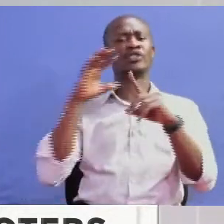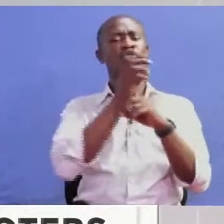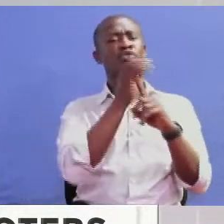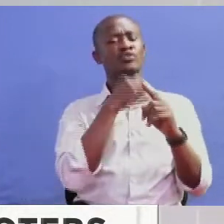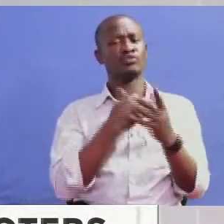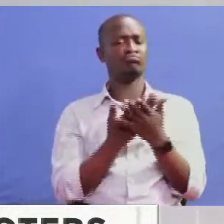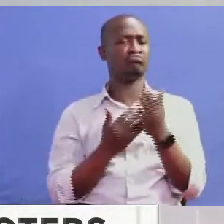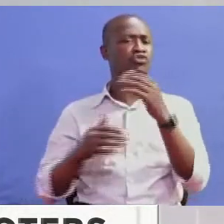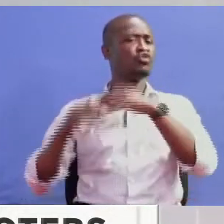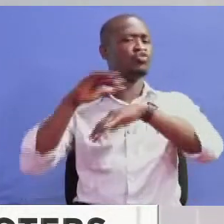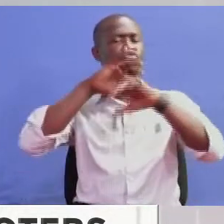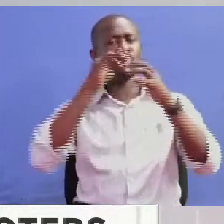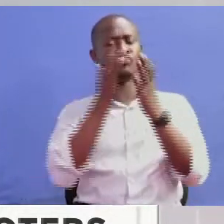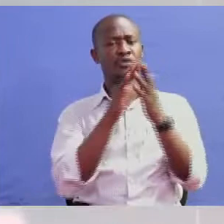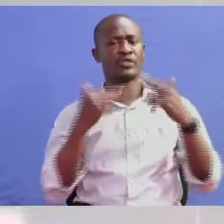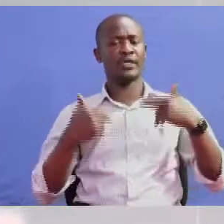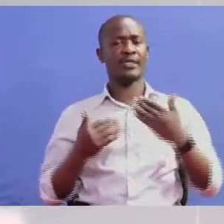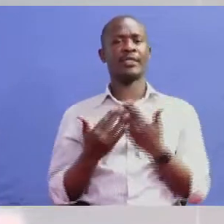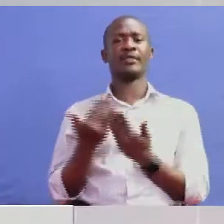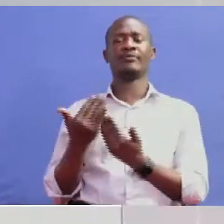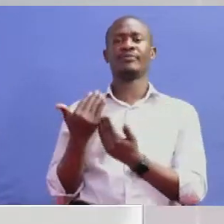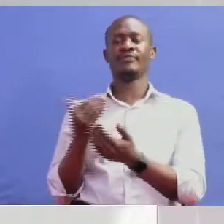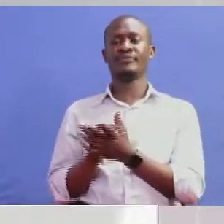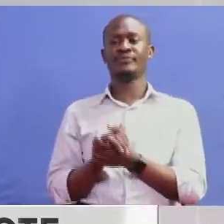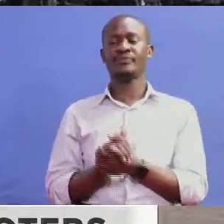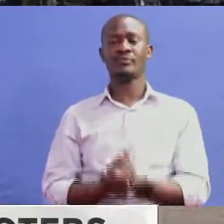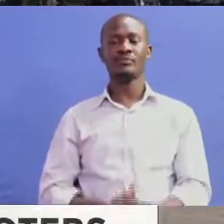healthcare. Anyango Sylvia with our report.